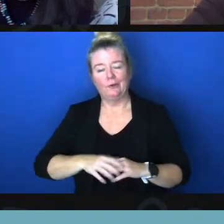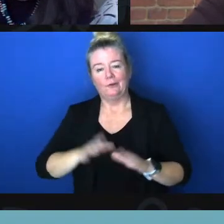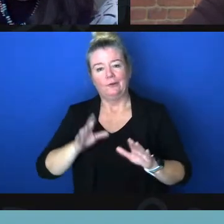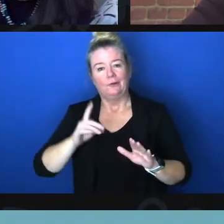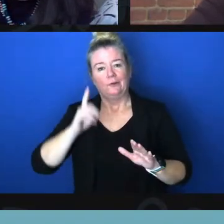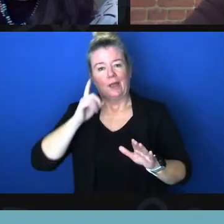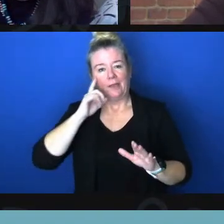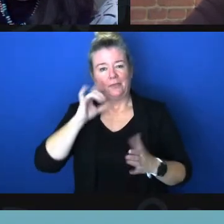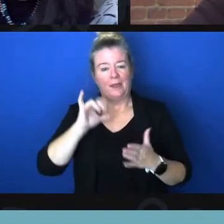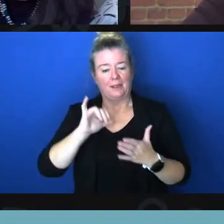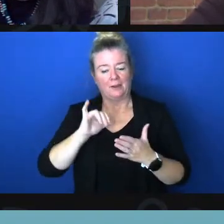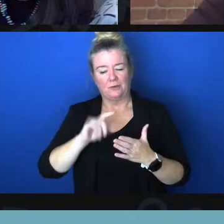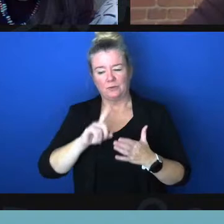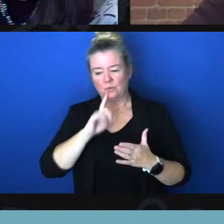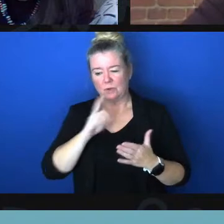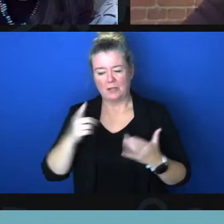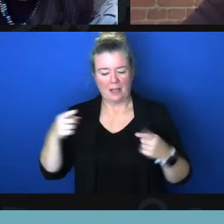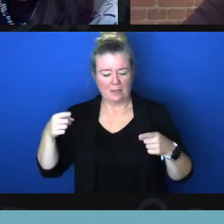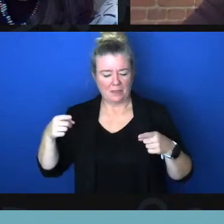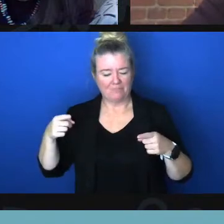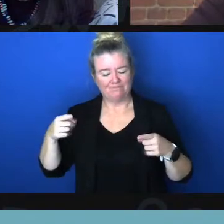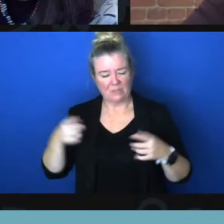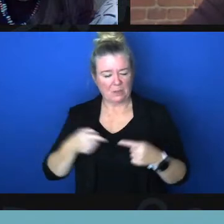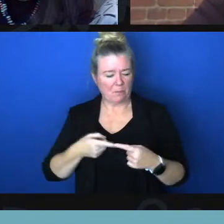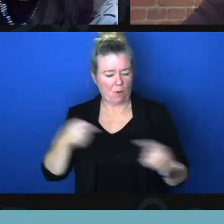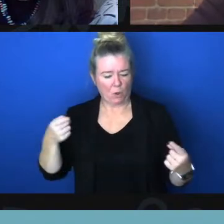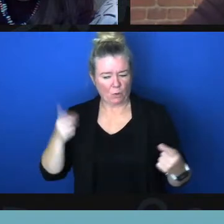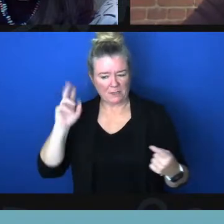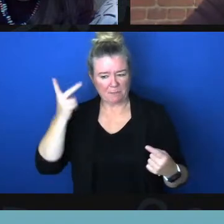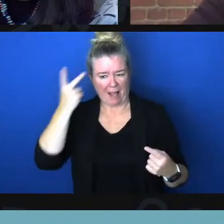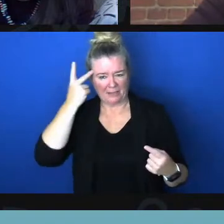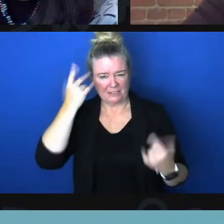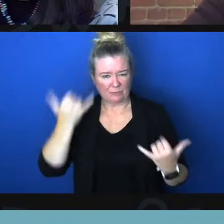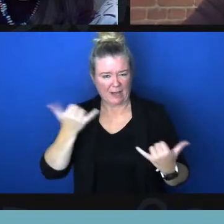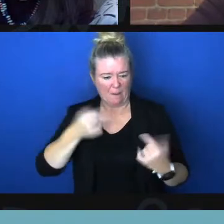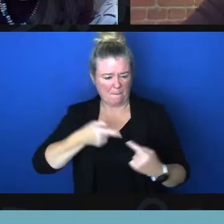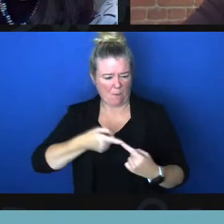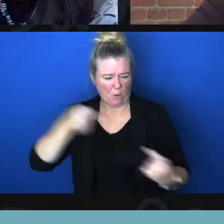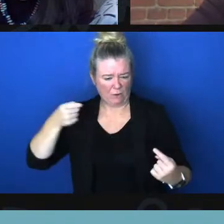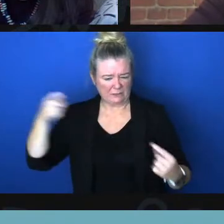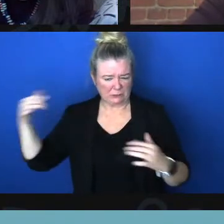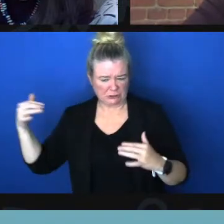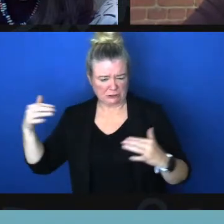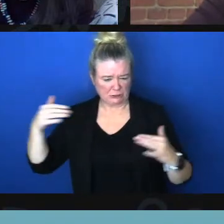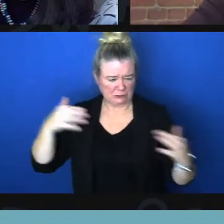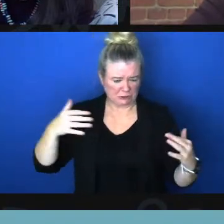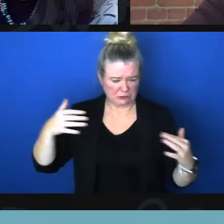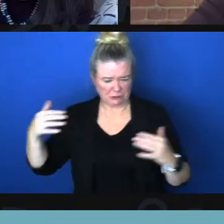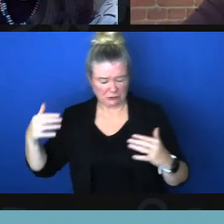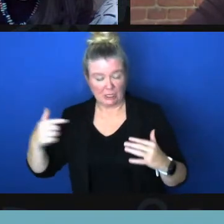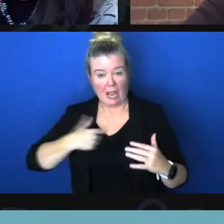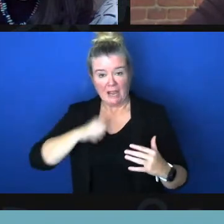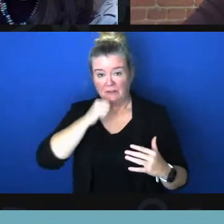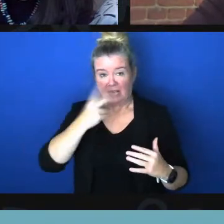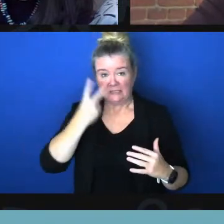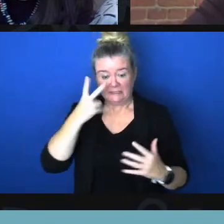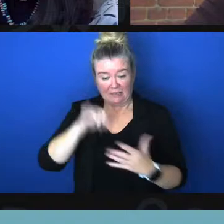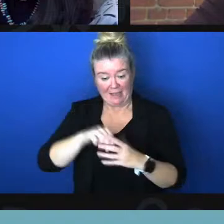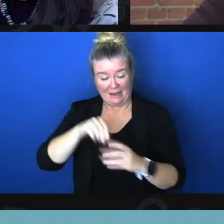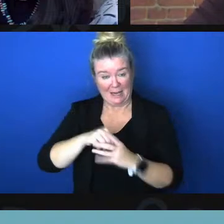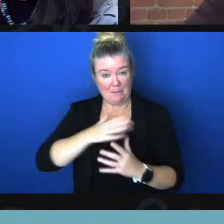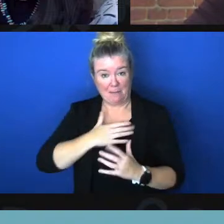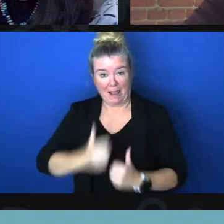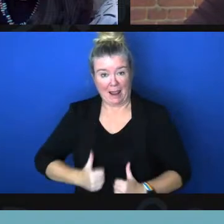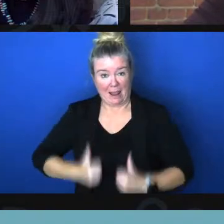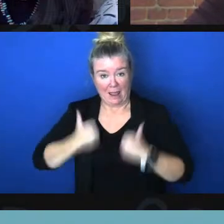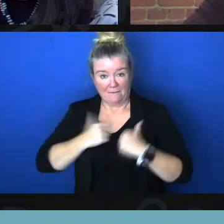the polarized politic that we are living in today is something I've not seen in my lifetime.